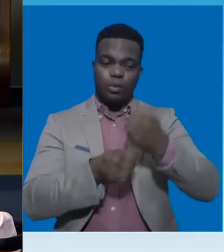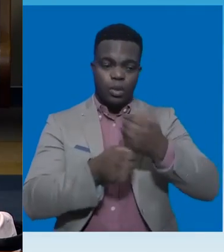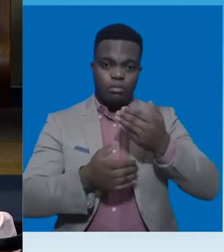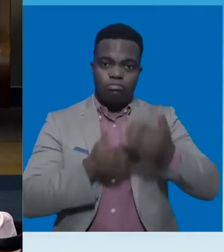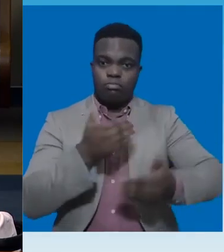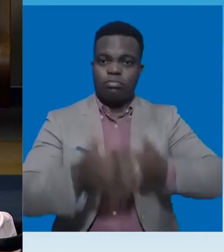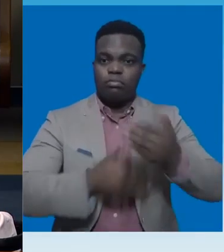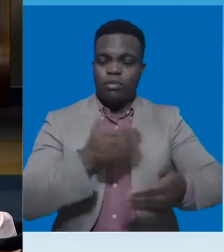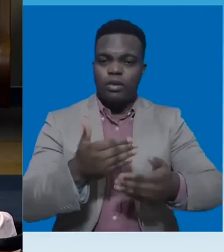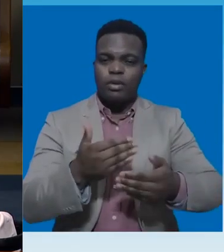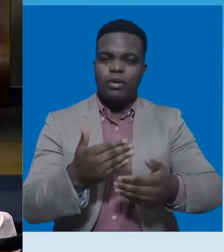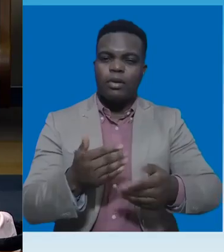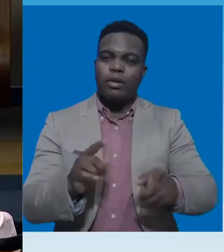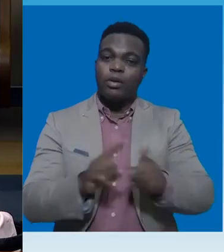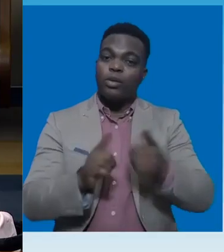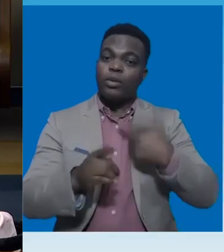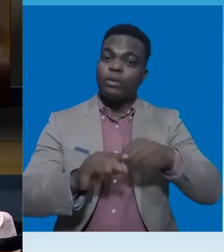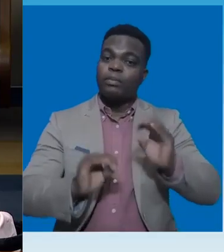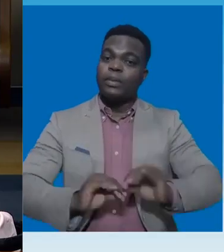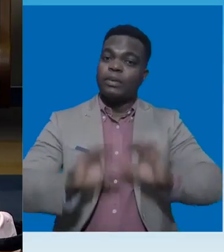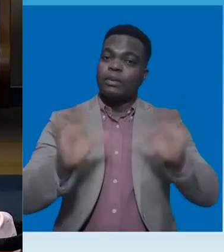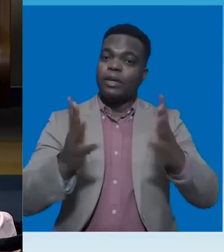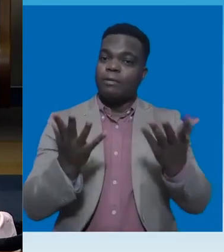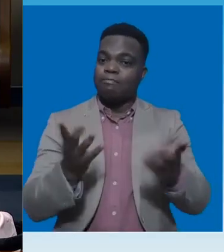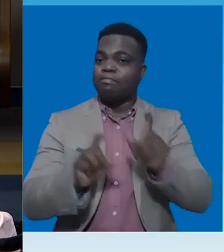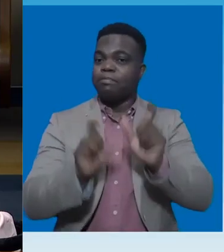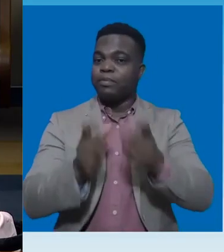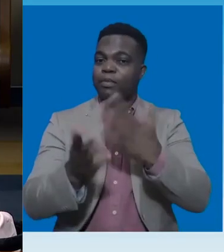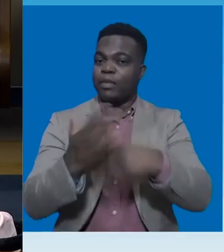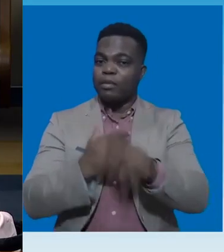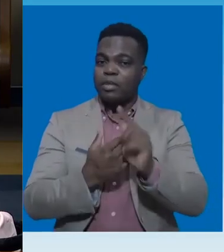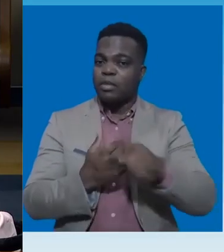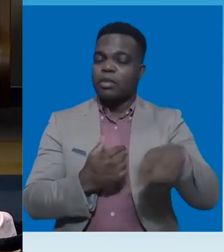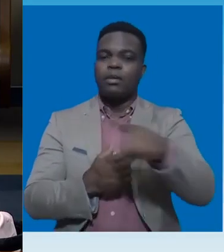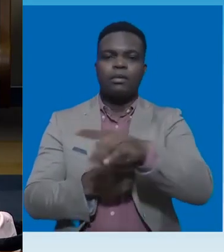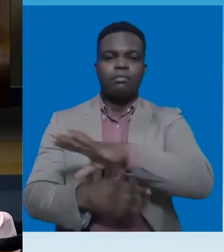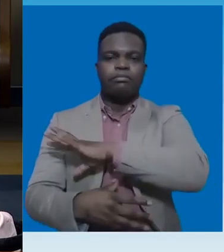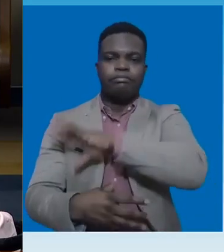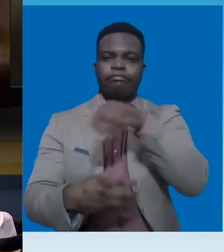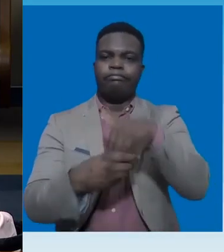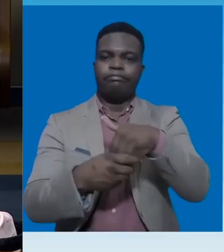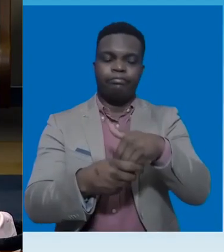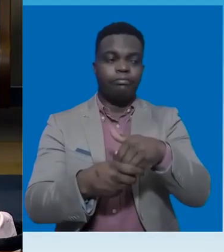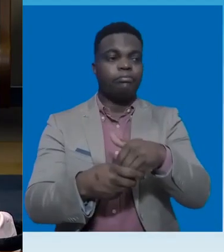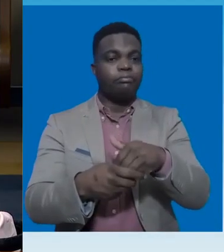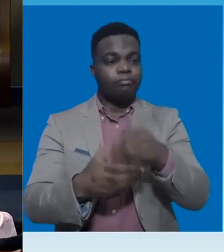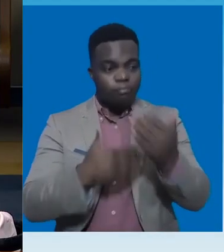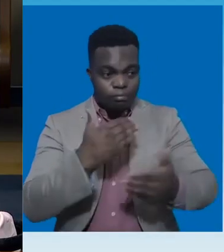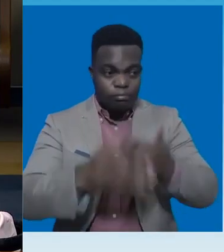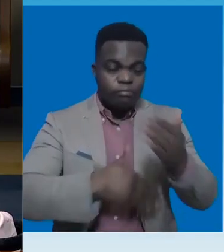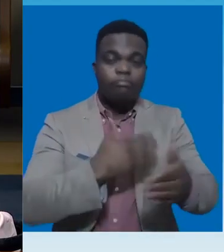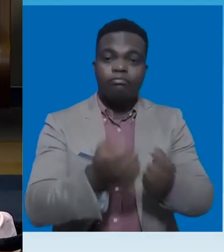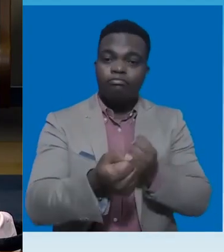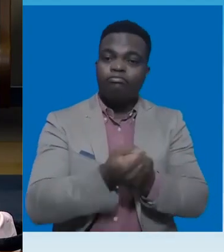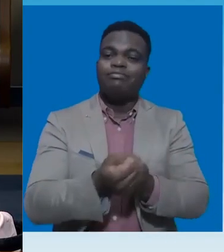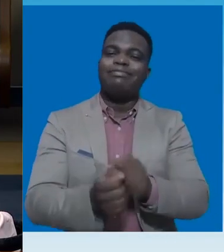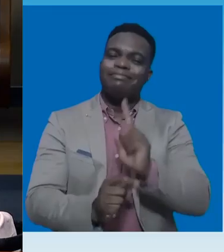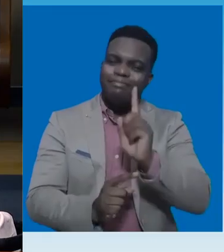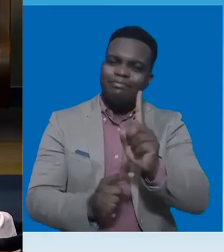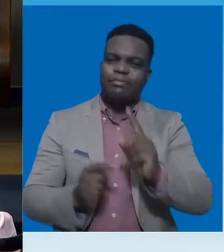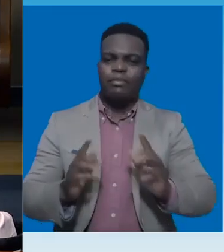persons with disabilities continue to be facing disproportionate and often compounding